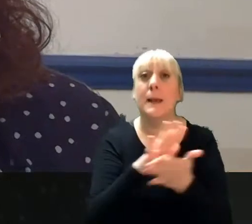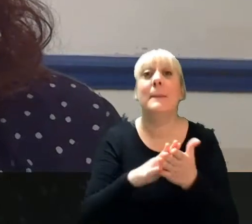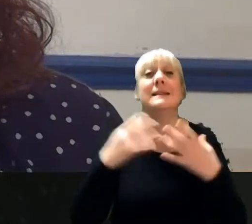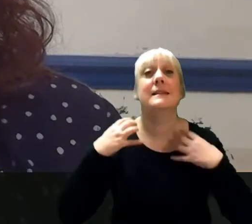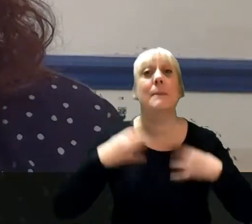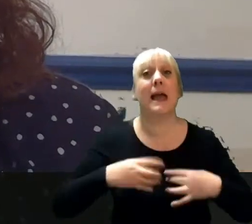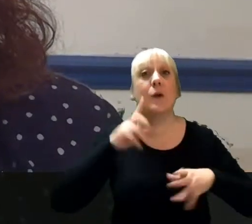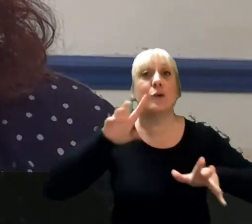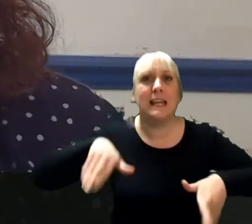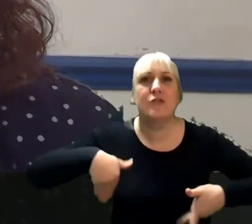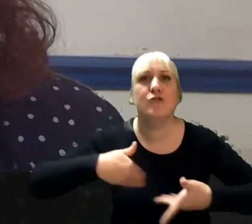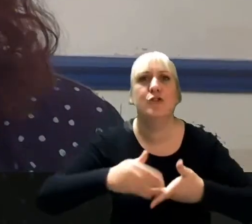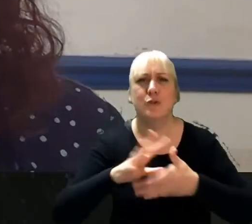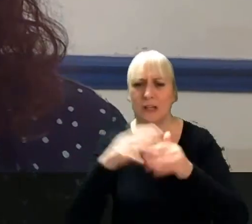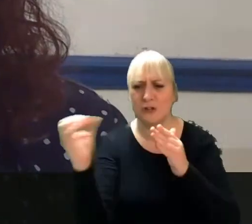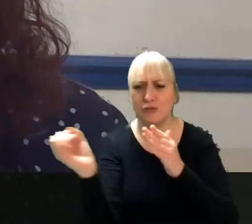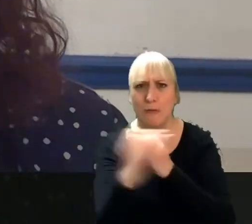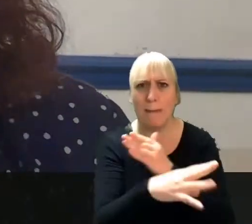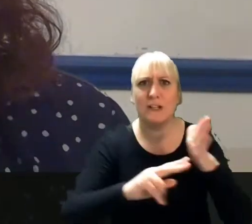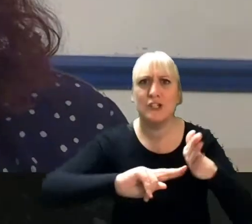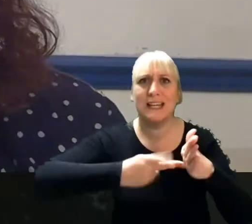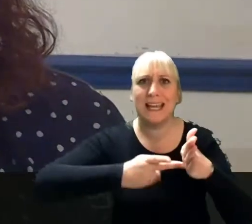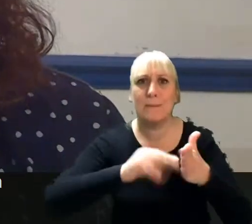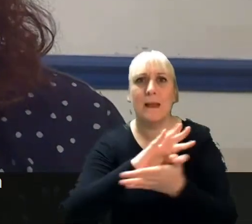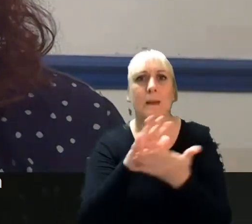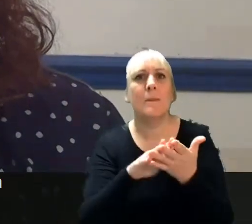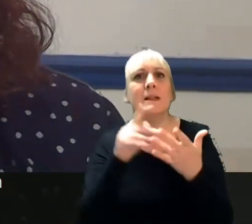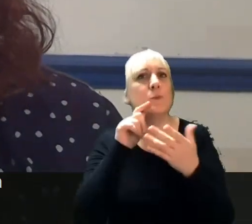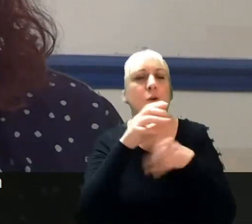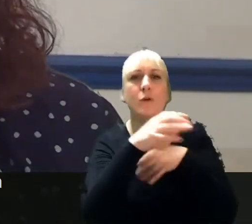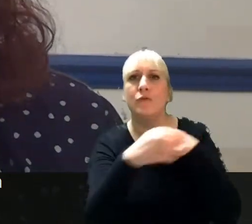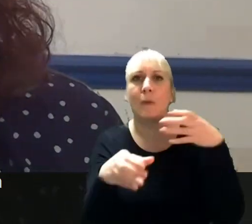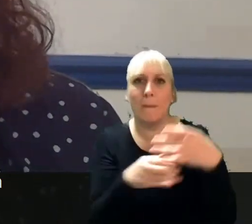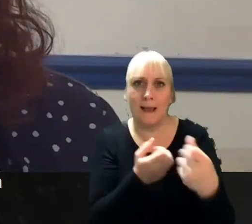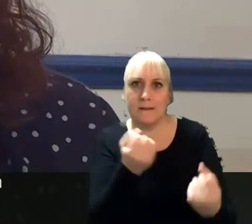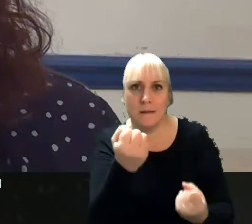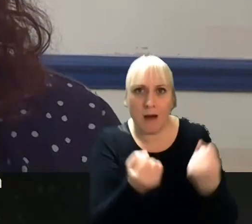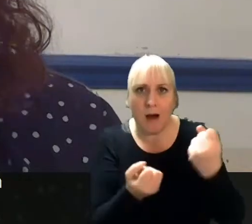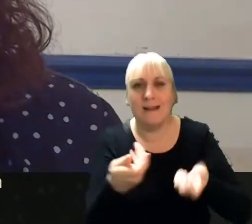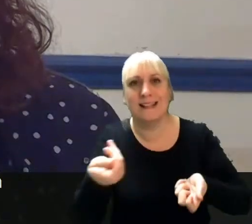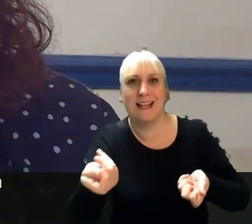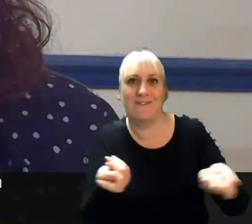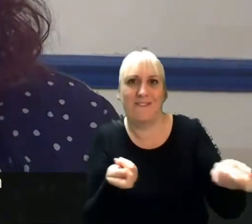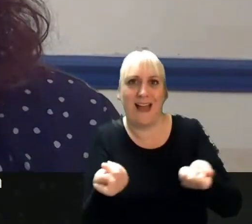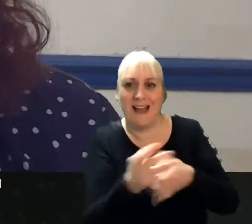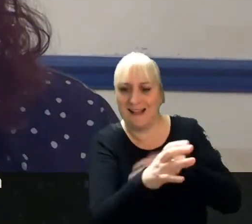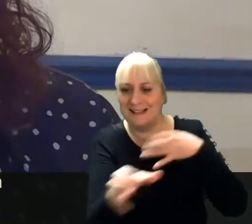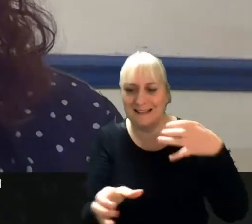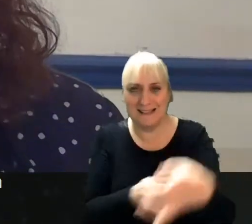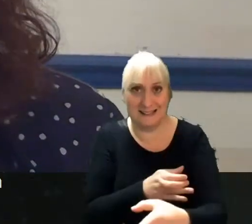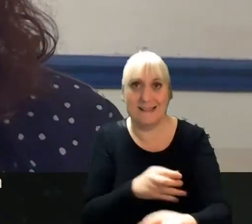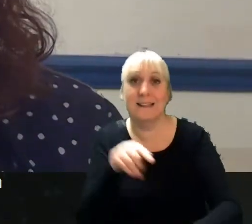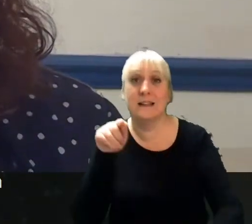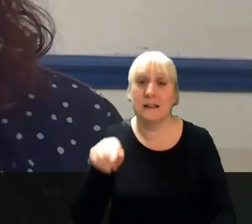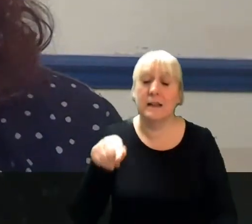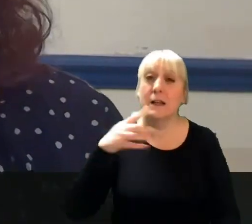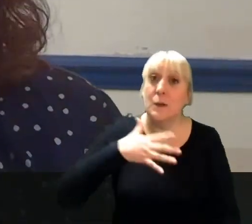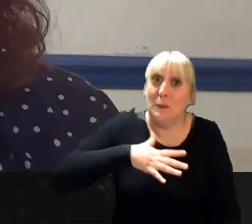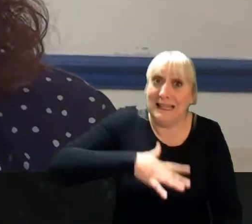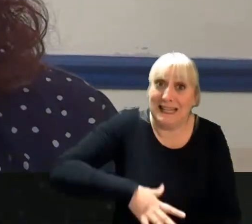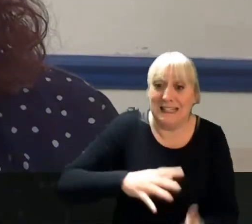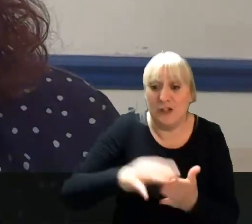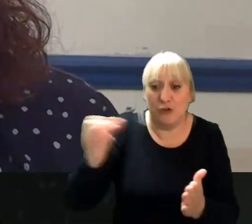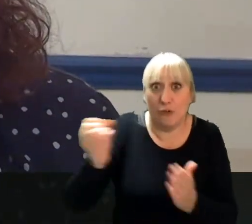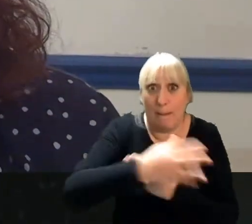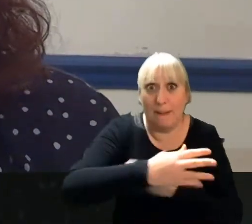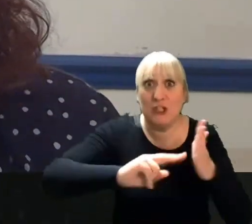help Londoners move away from polluting cars and polluting vans. And that's what we need nationally. We need the government to introduce a scrappage scheme. The